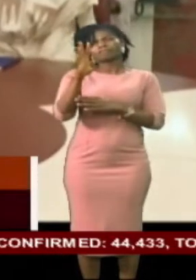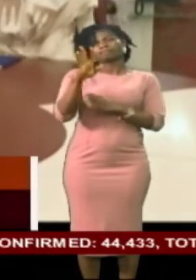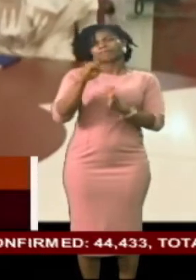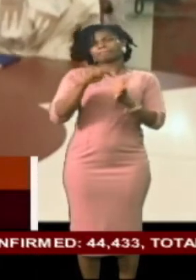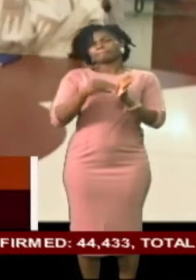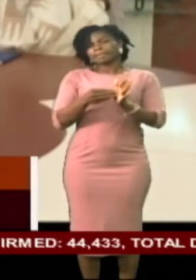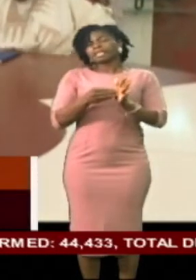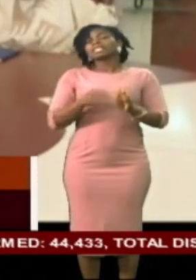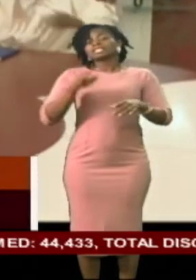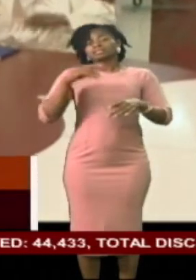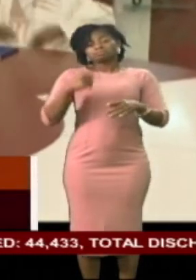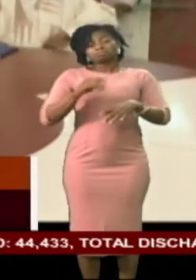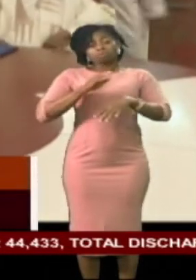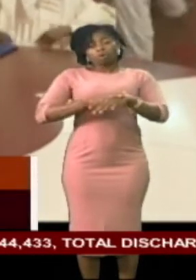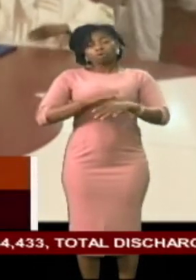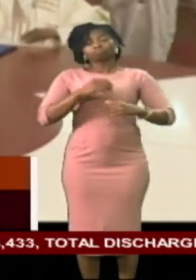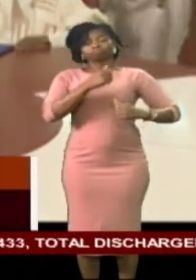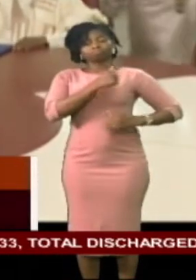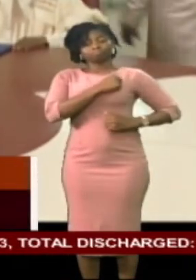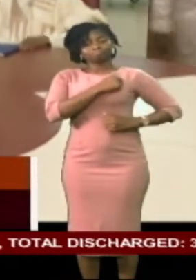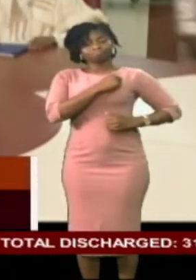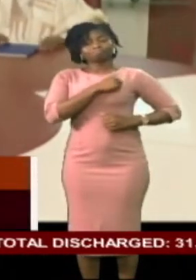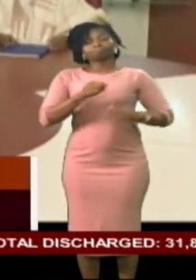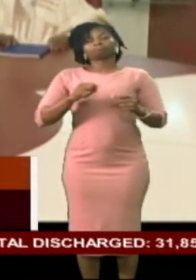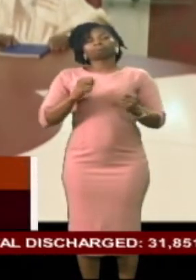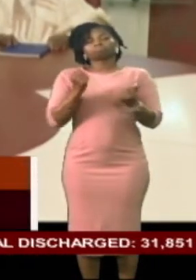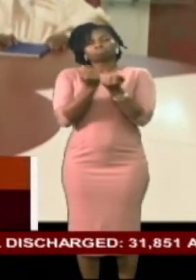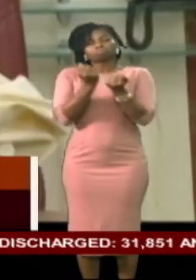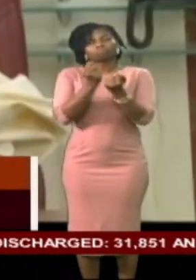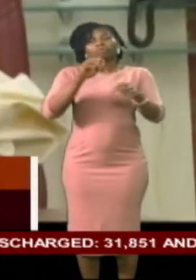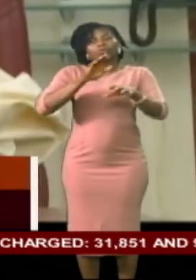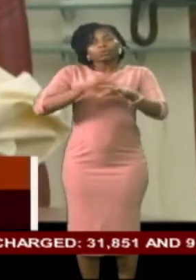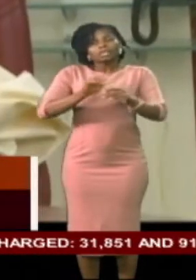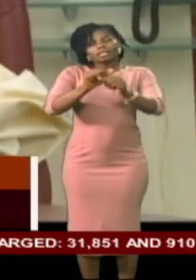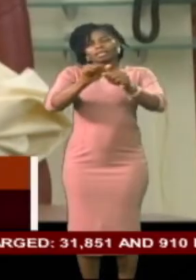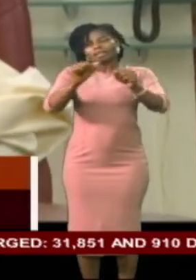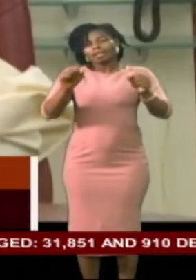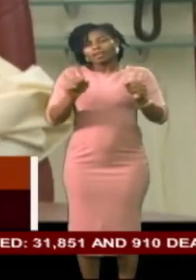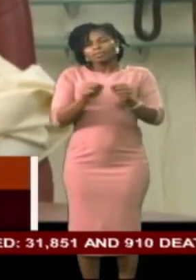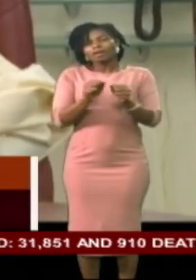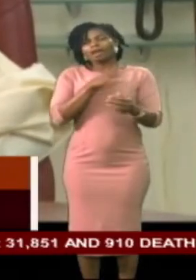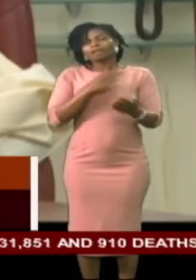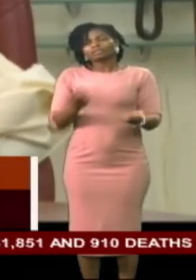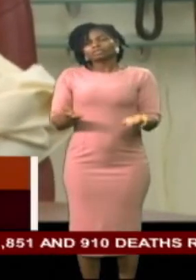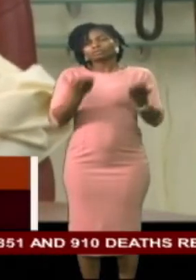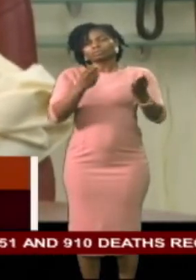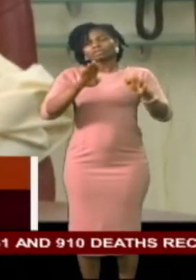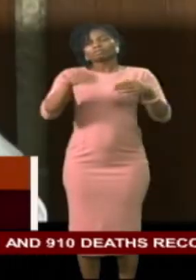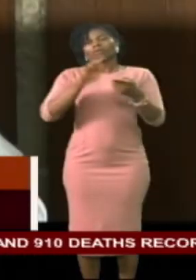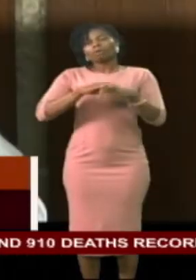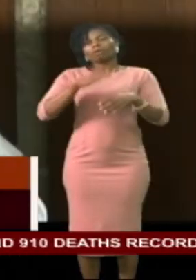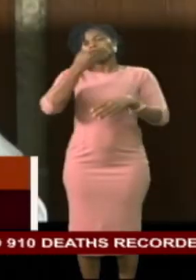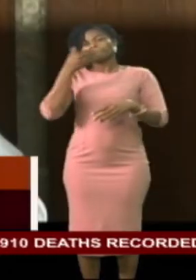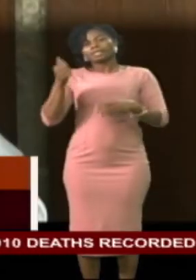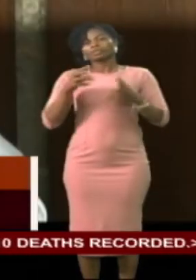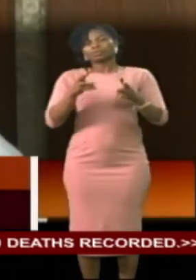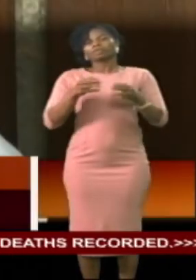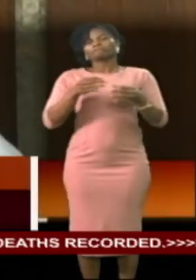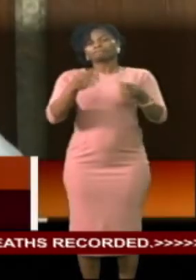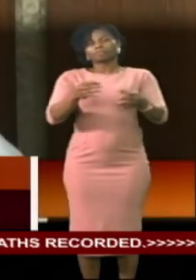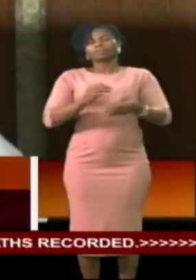minutes, the ongoing military operations in the area were discussed and suggestions given on the best way forward. The hope